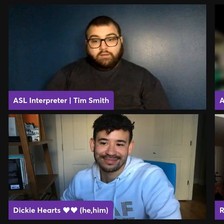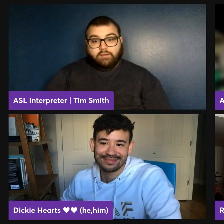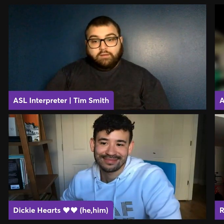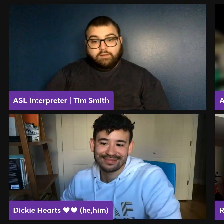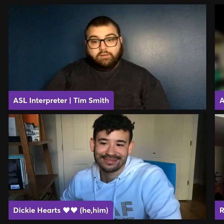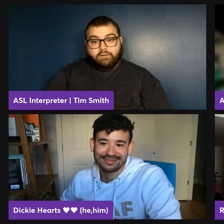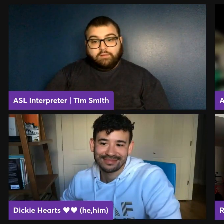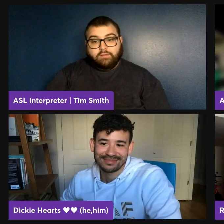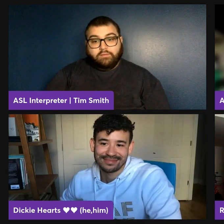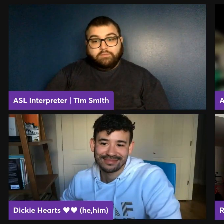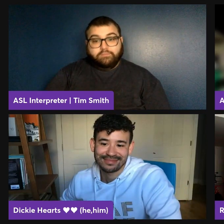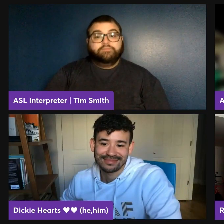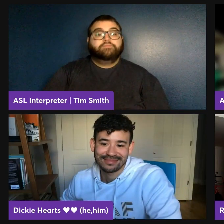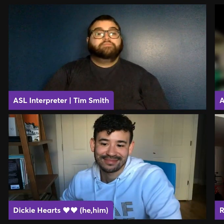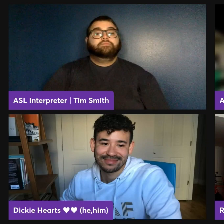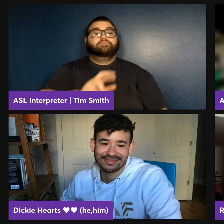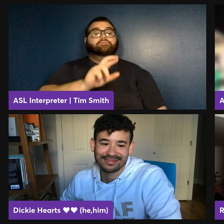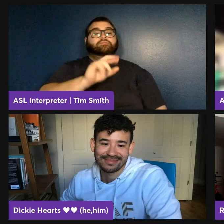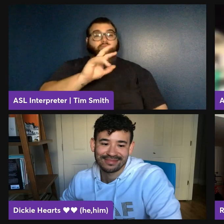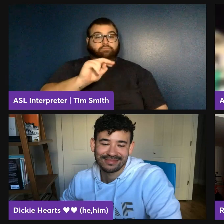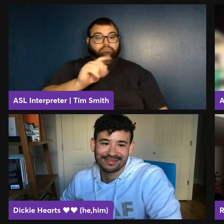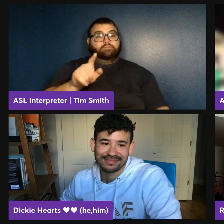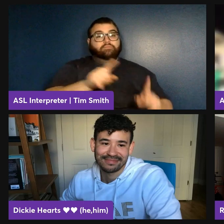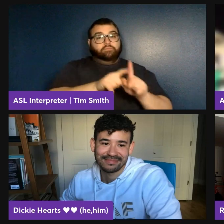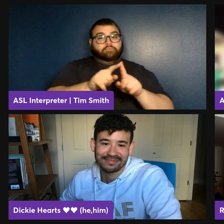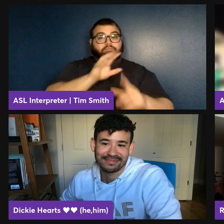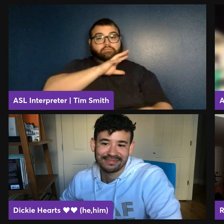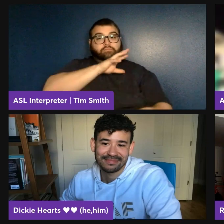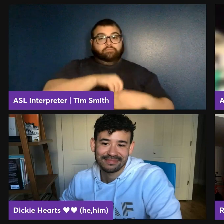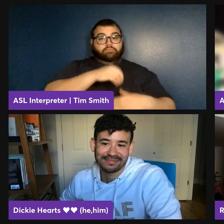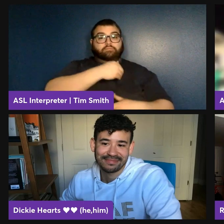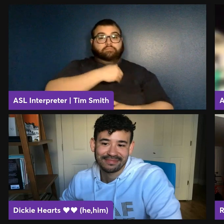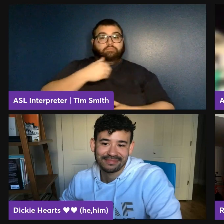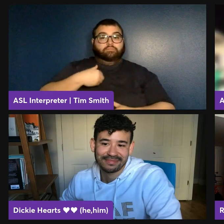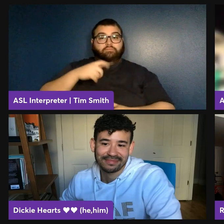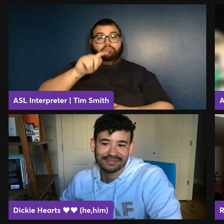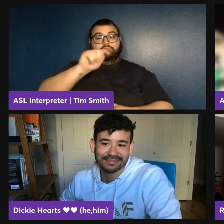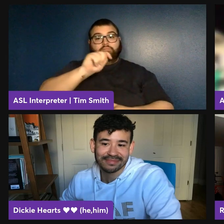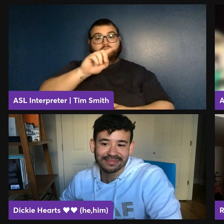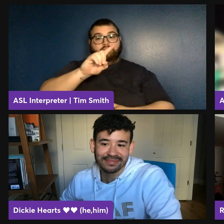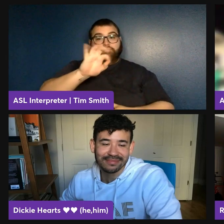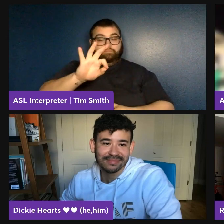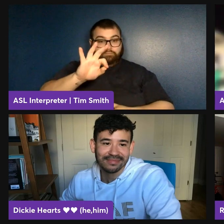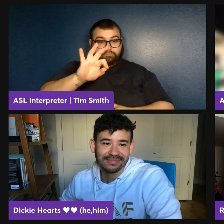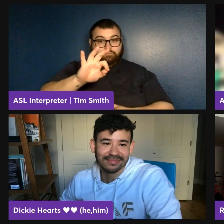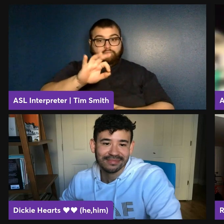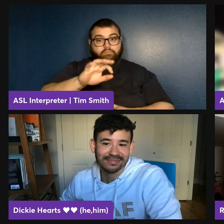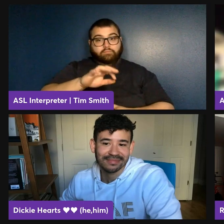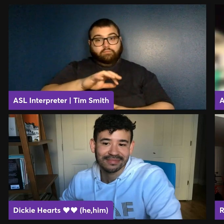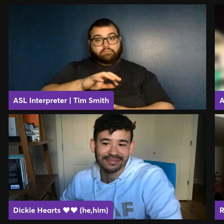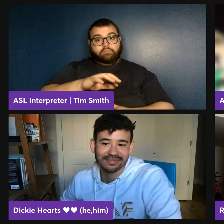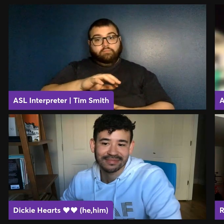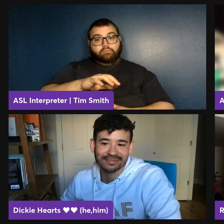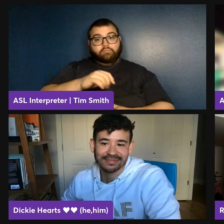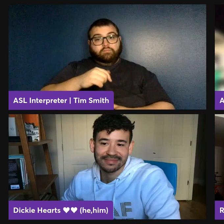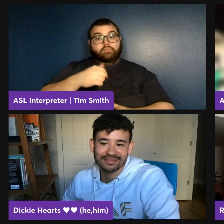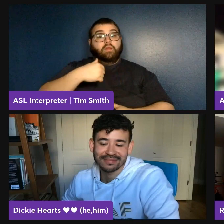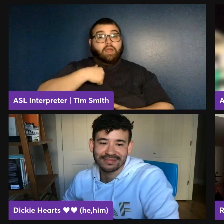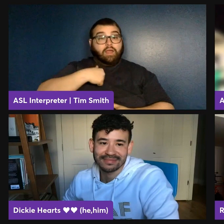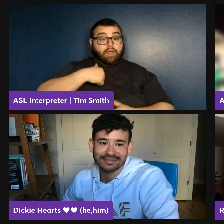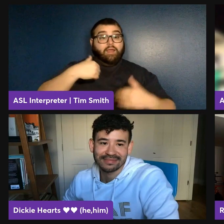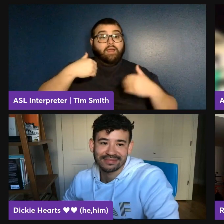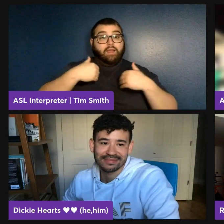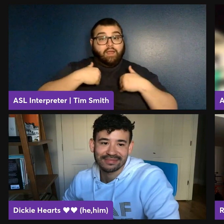I have also been a TDF member in the past, and I have